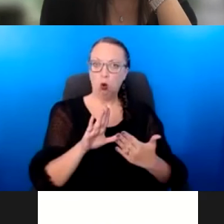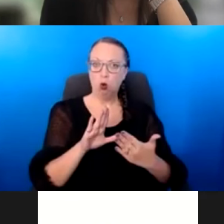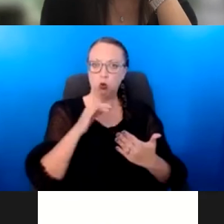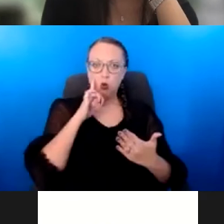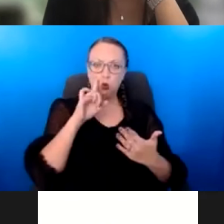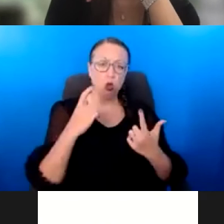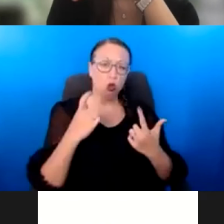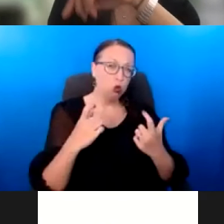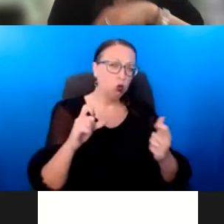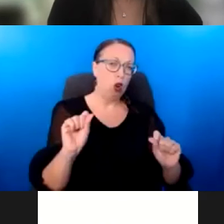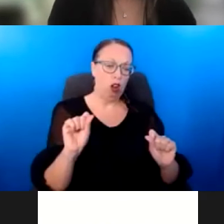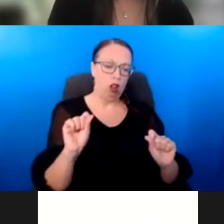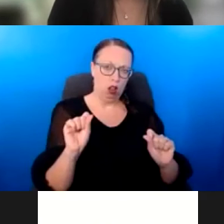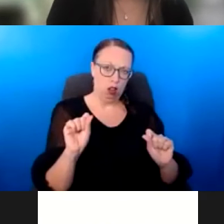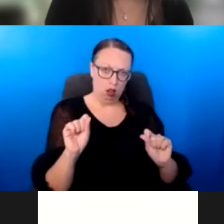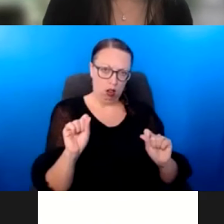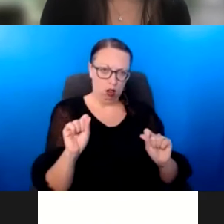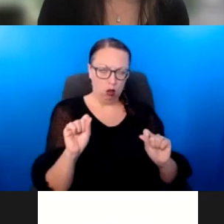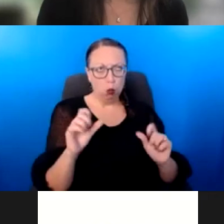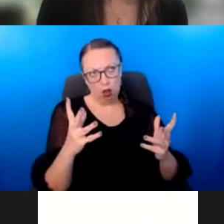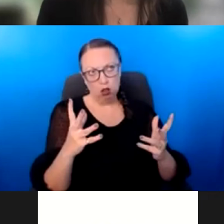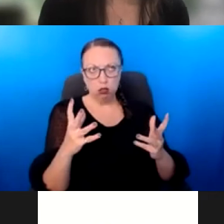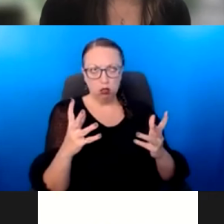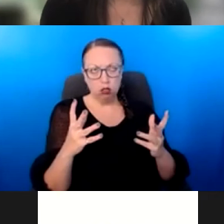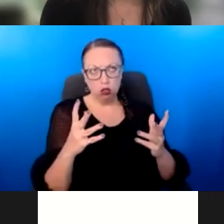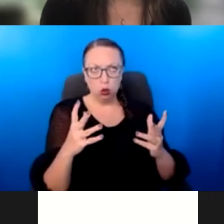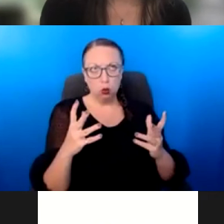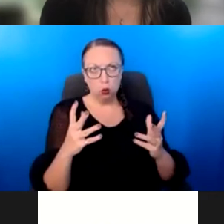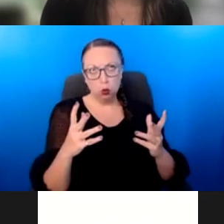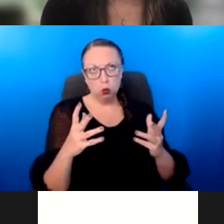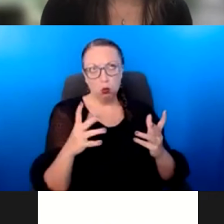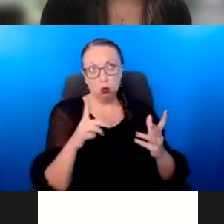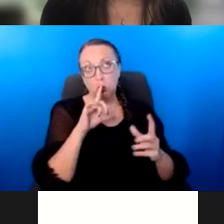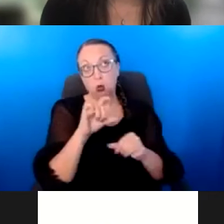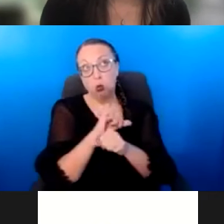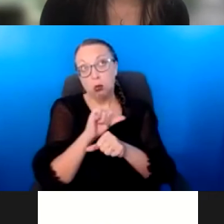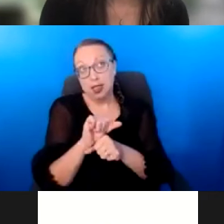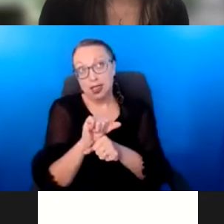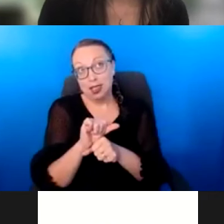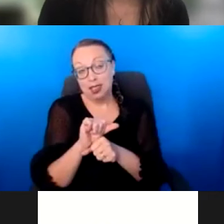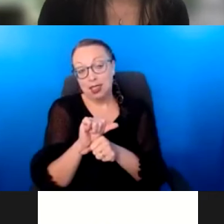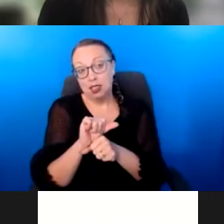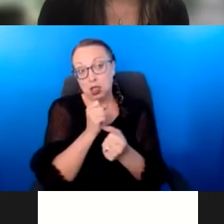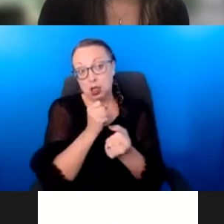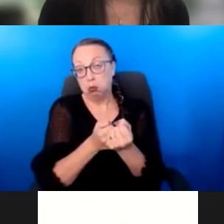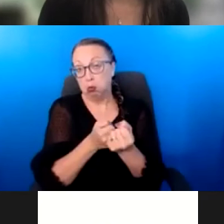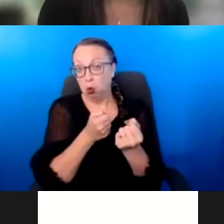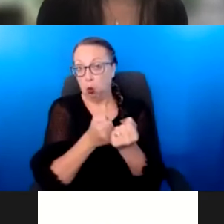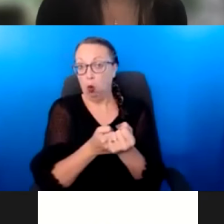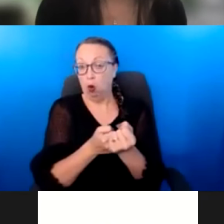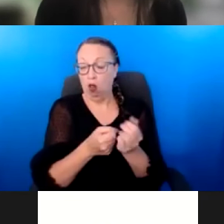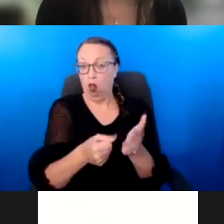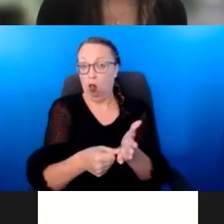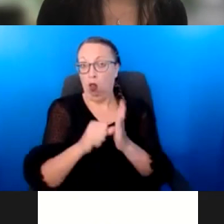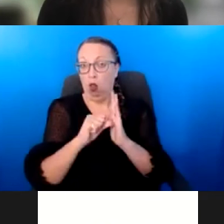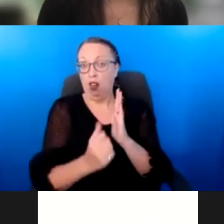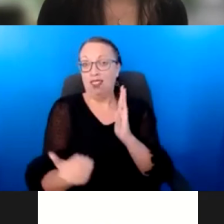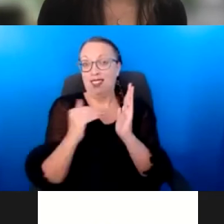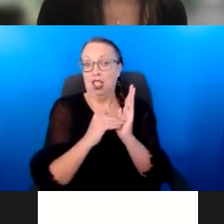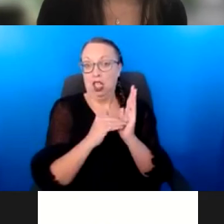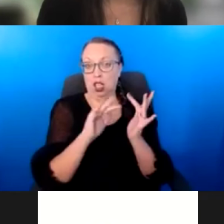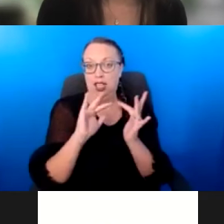try to, well, to actually reinforce the